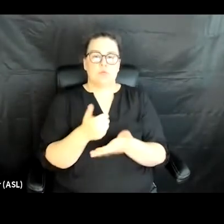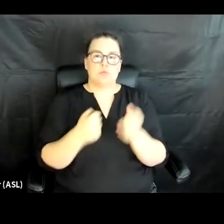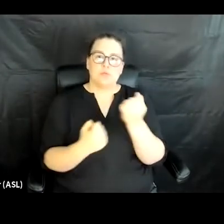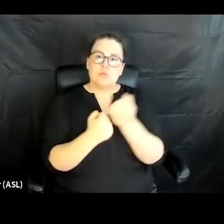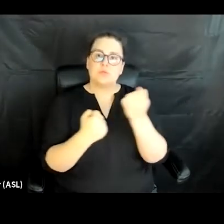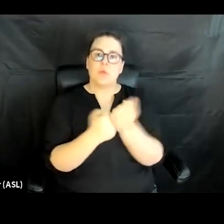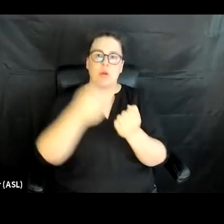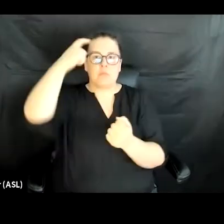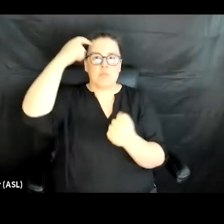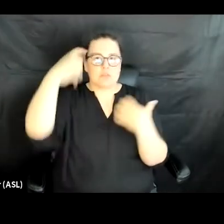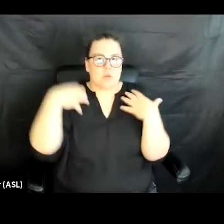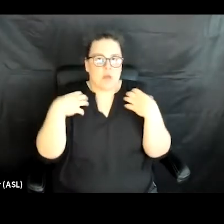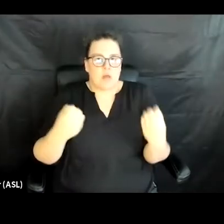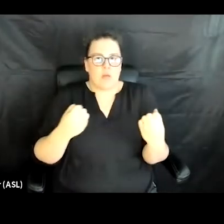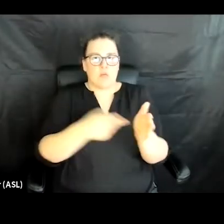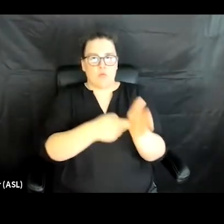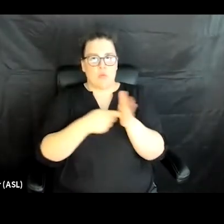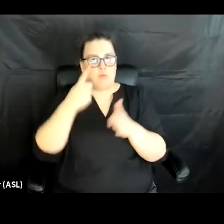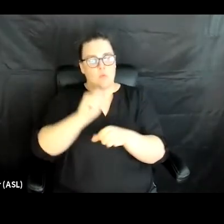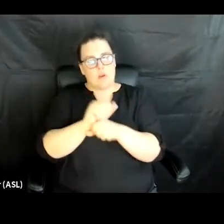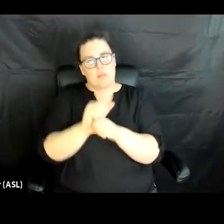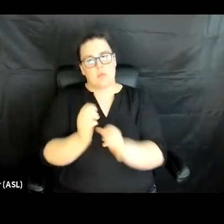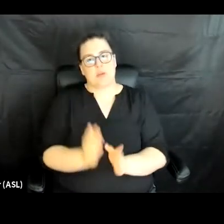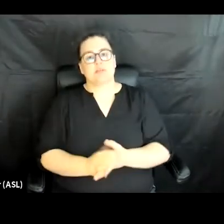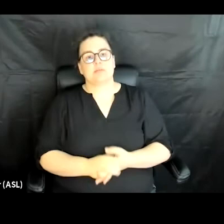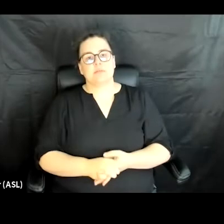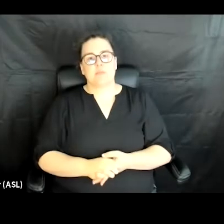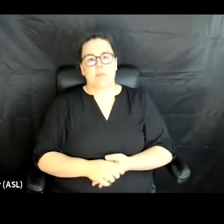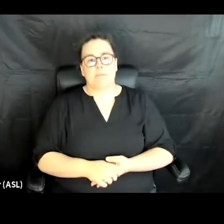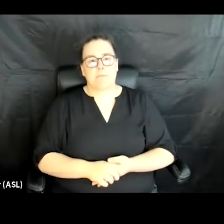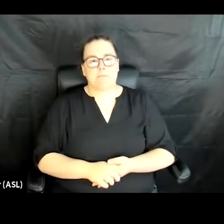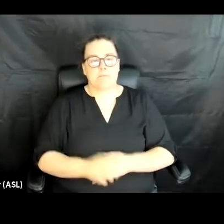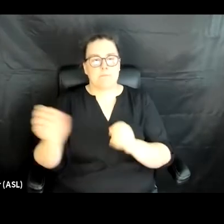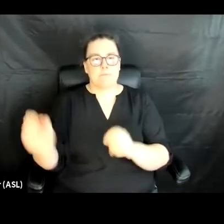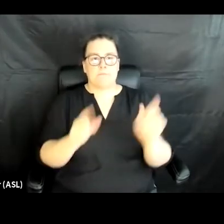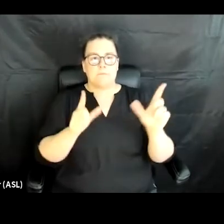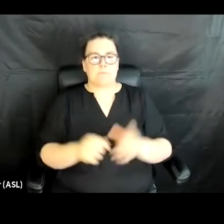their employees. Very much so. Next slide.